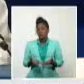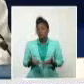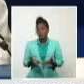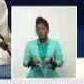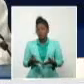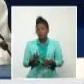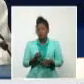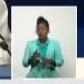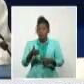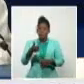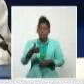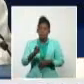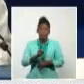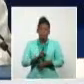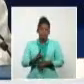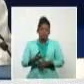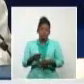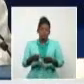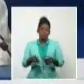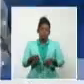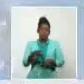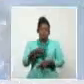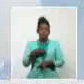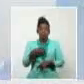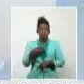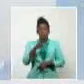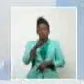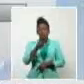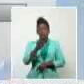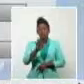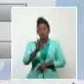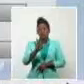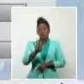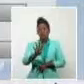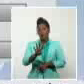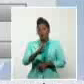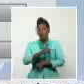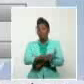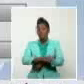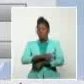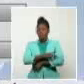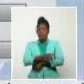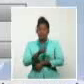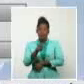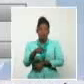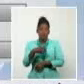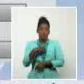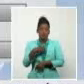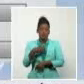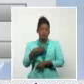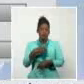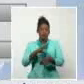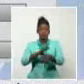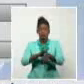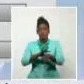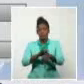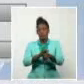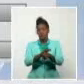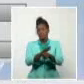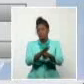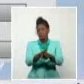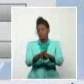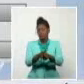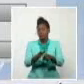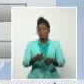of foreigners staying in rental houses. 104 países con casos confirmados de COVID-19. From the